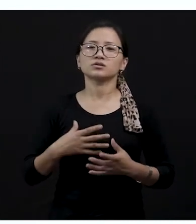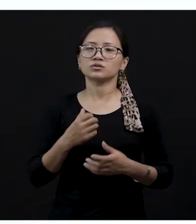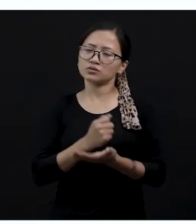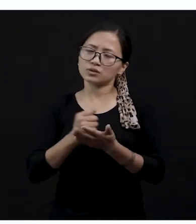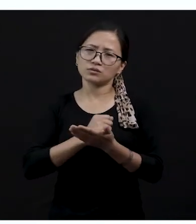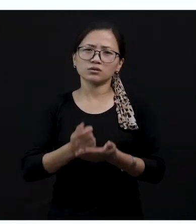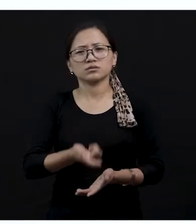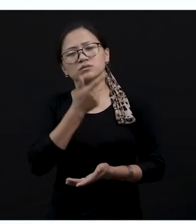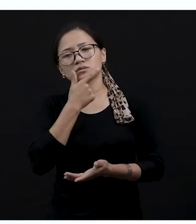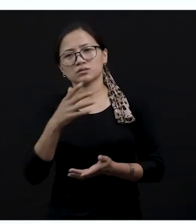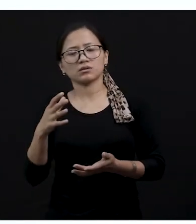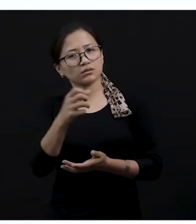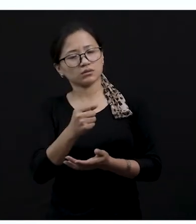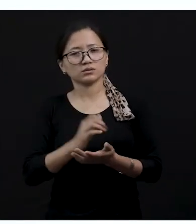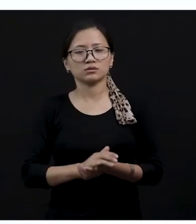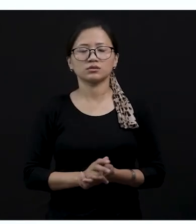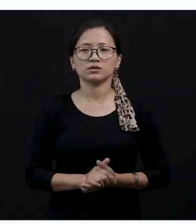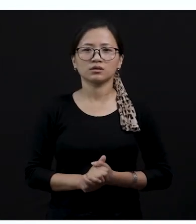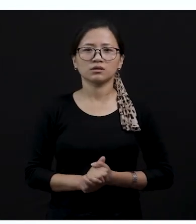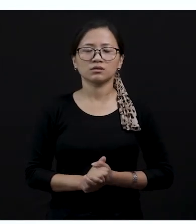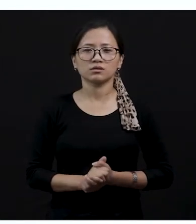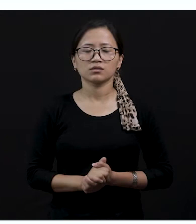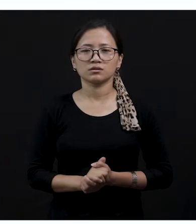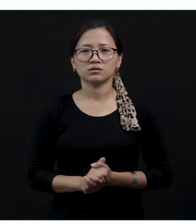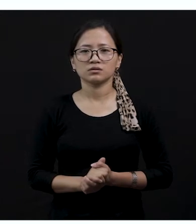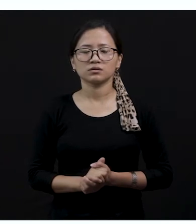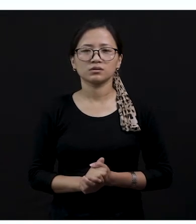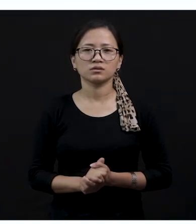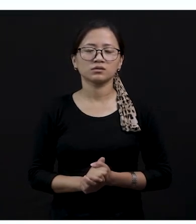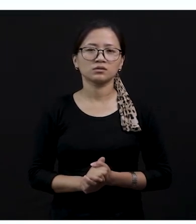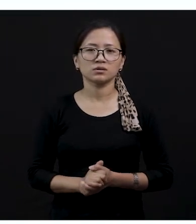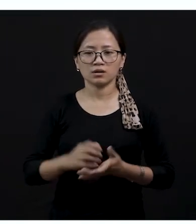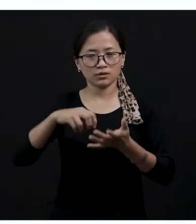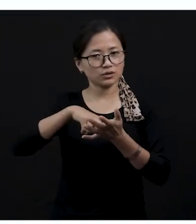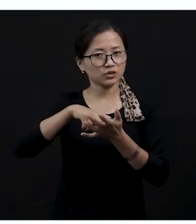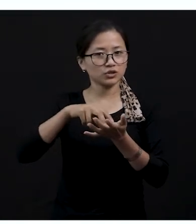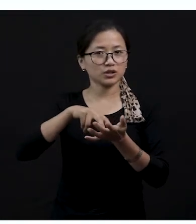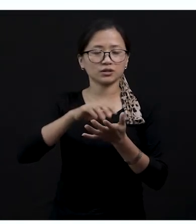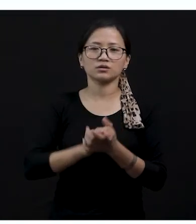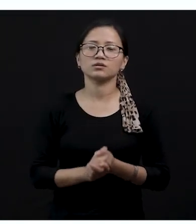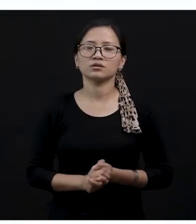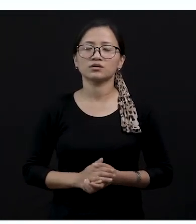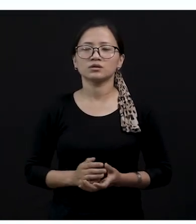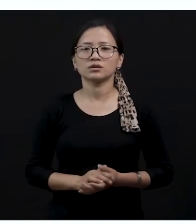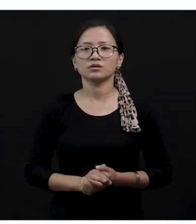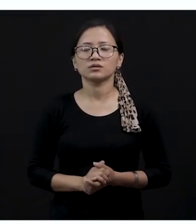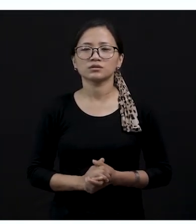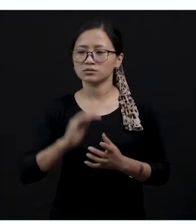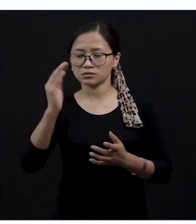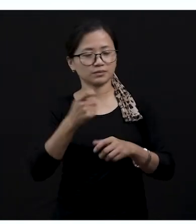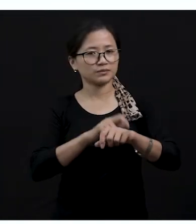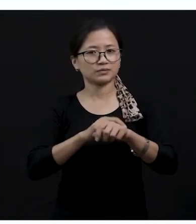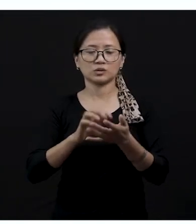control his laughter. So while he's trying to control his laughter, he was shaking. So when we control to laugh,